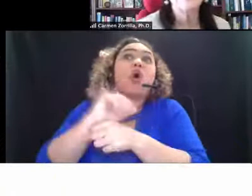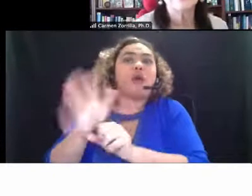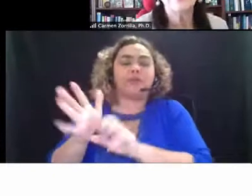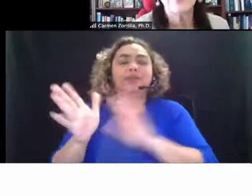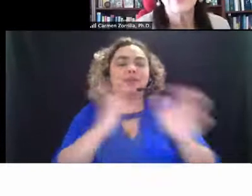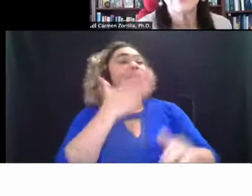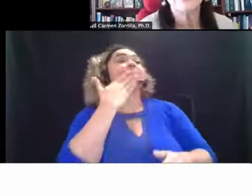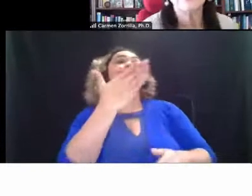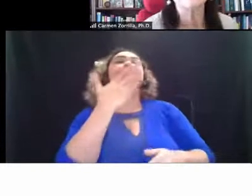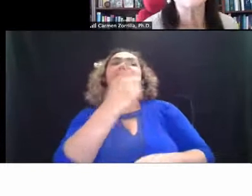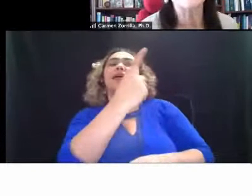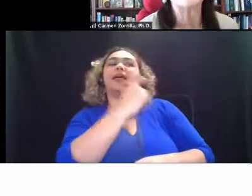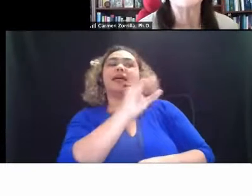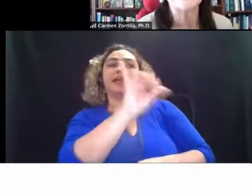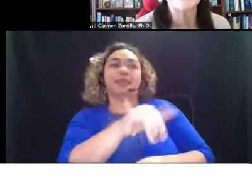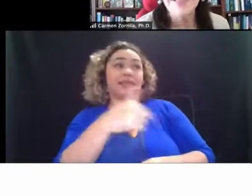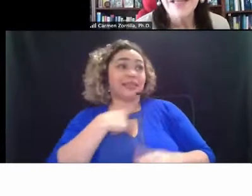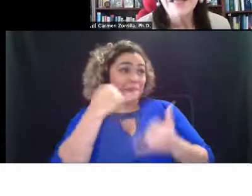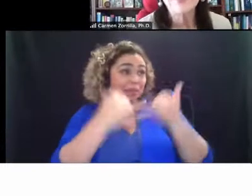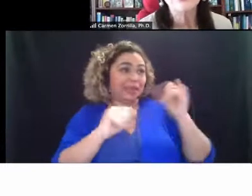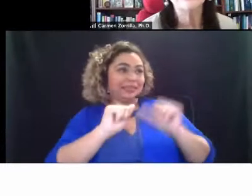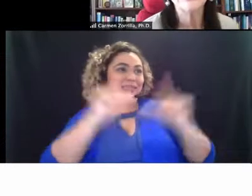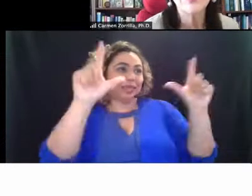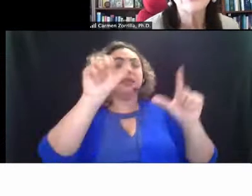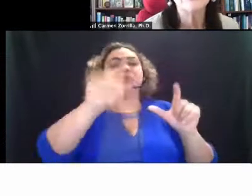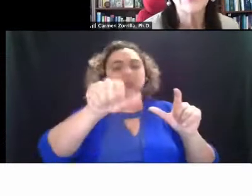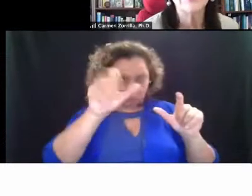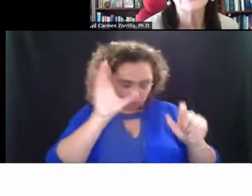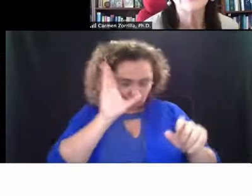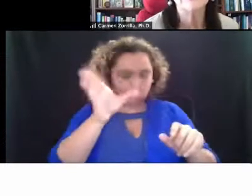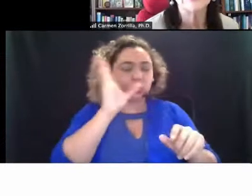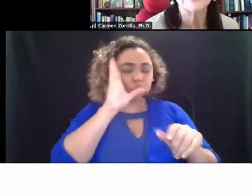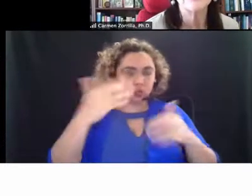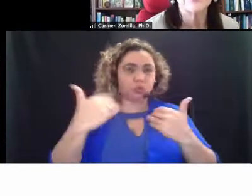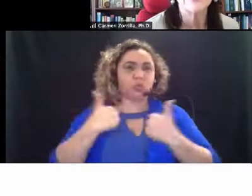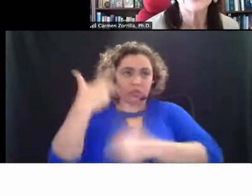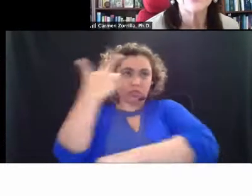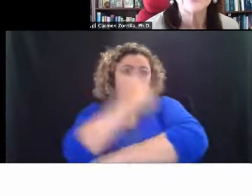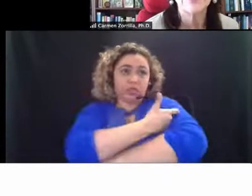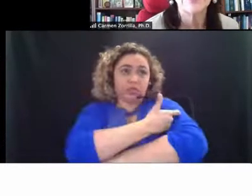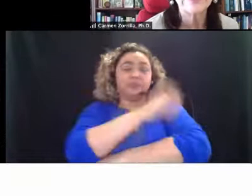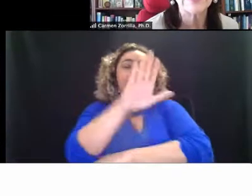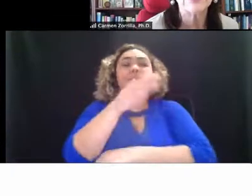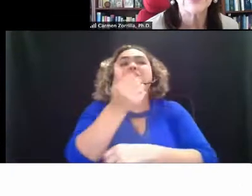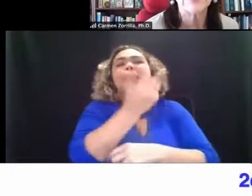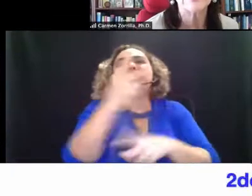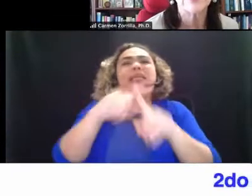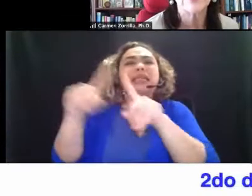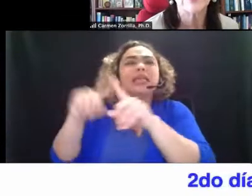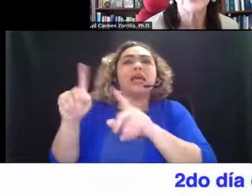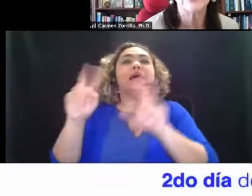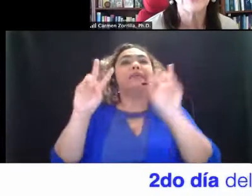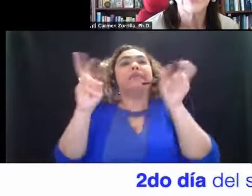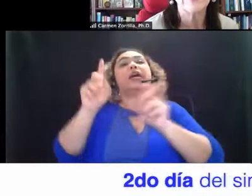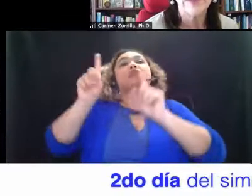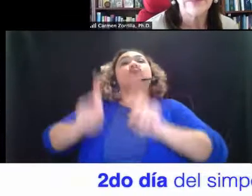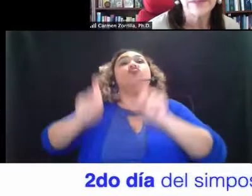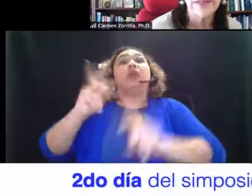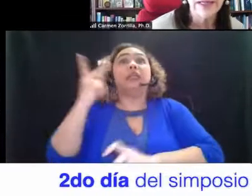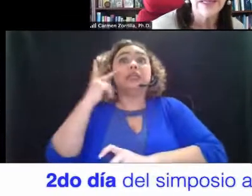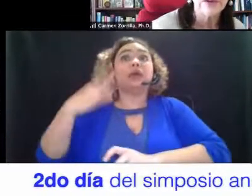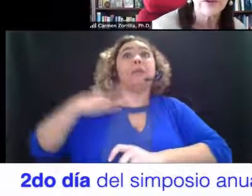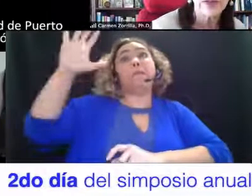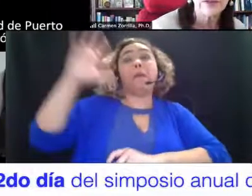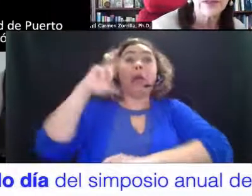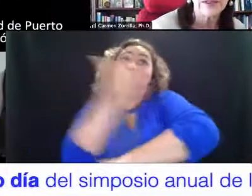that. That was my last slide. Yes, we're going to have vaccines. There's several vaccine trials that are going to be implemented. I